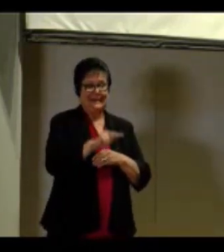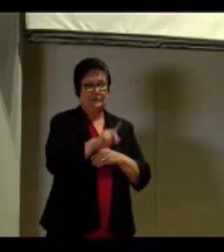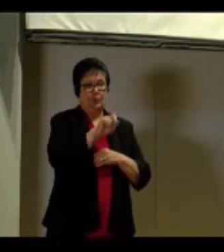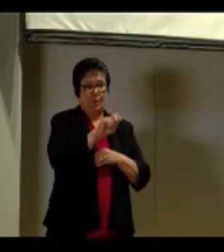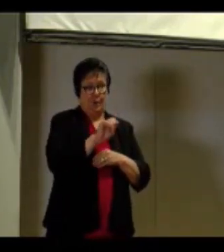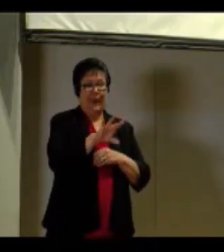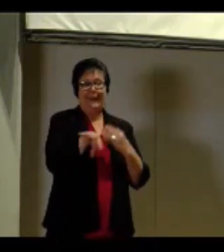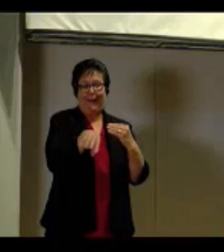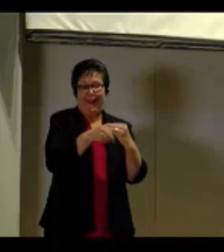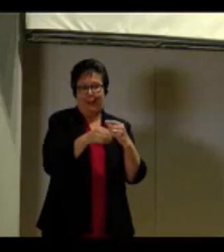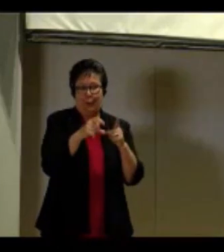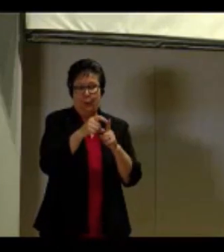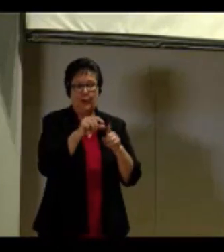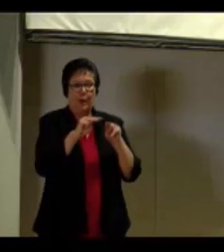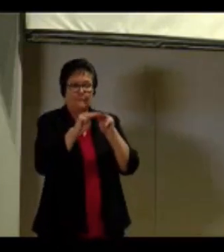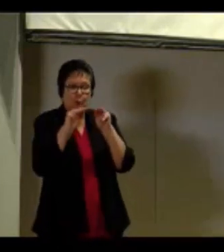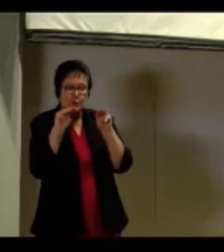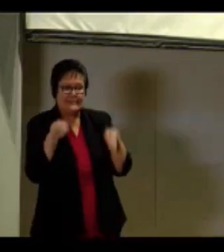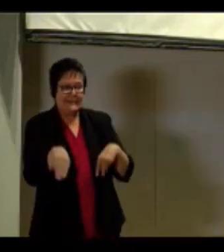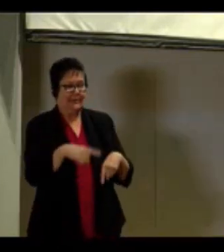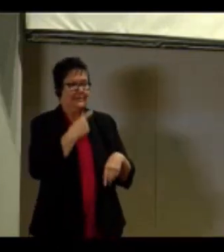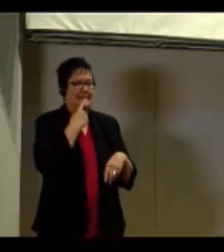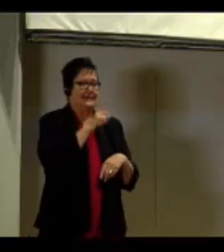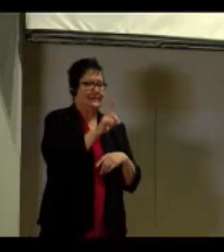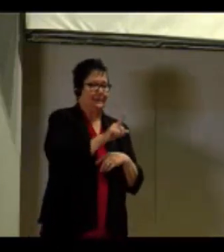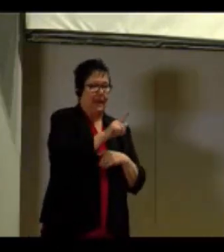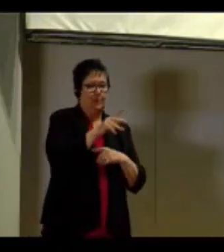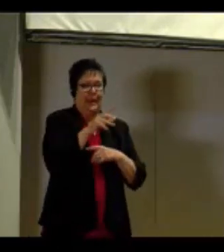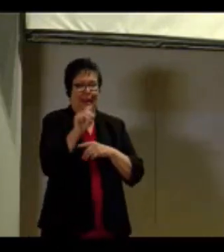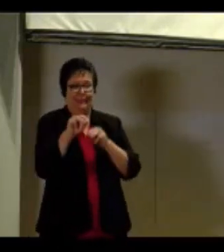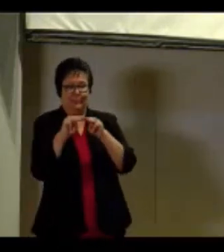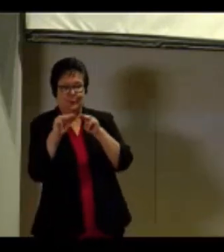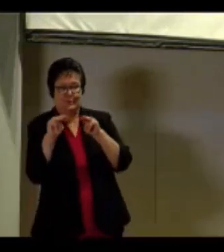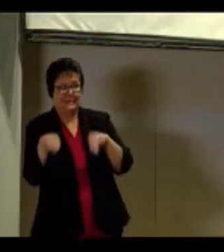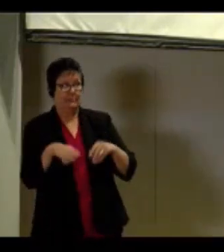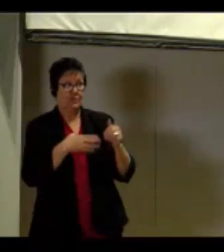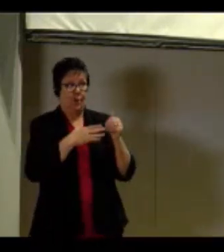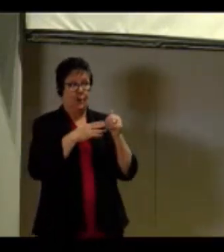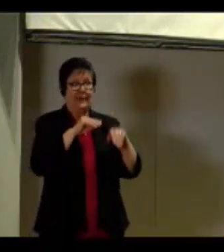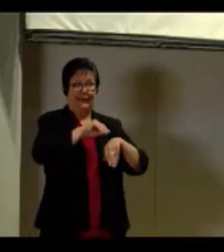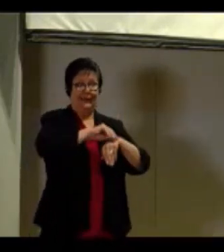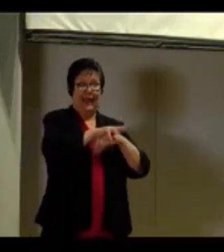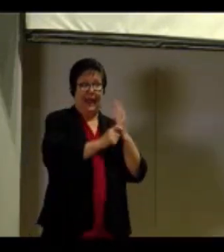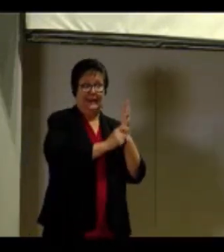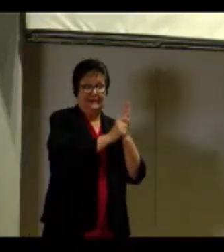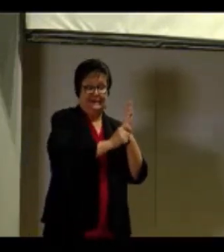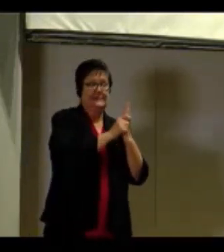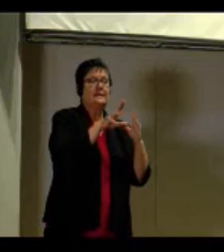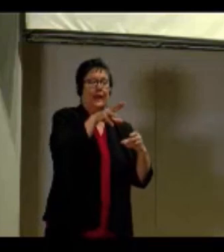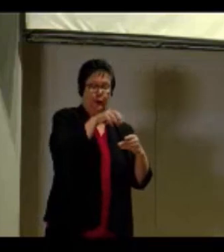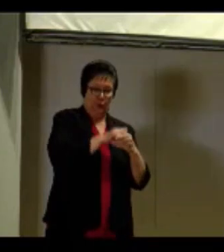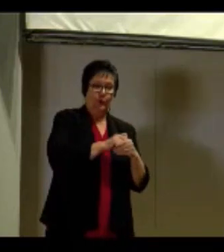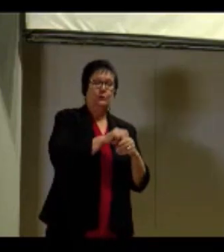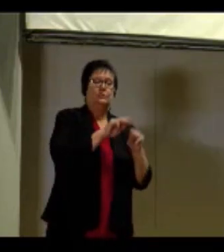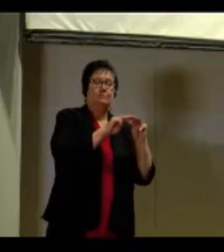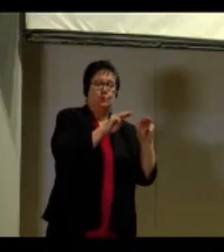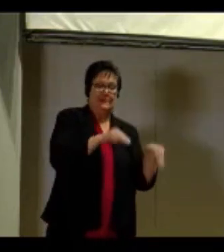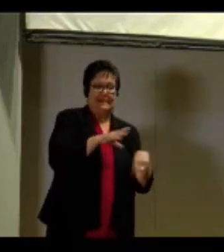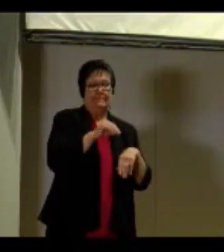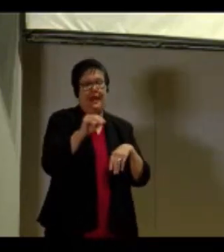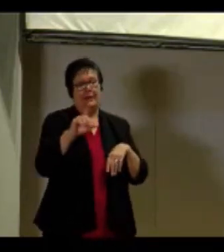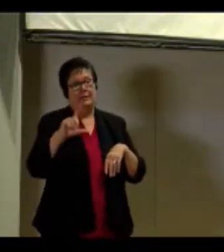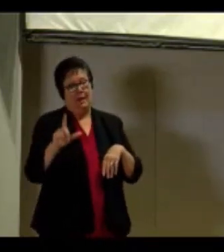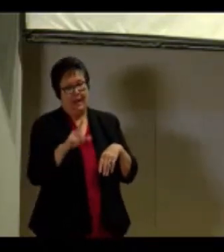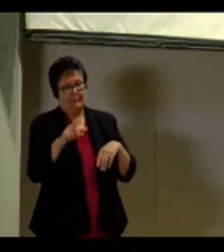museum to that in addition to library, so that the guidance would include museums as well as library in terms of under the fair use element of